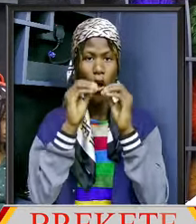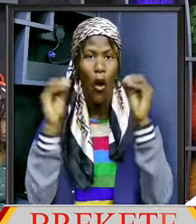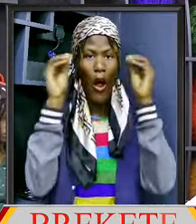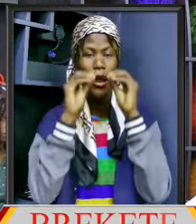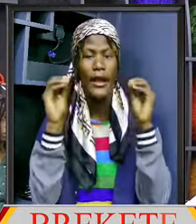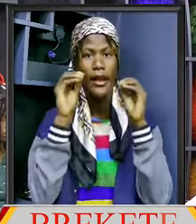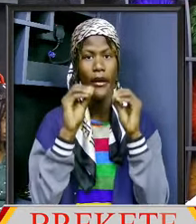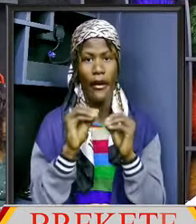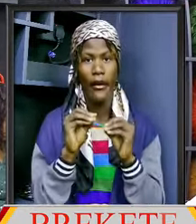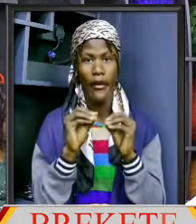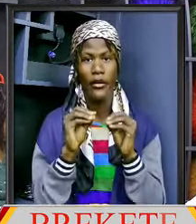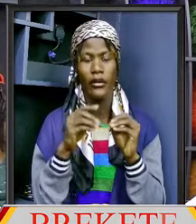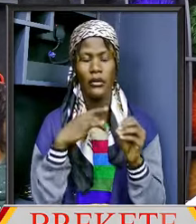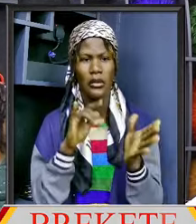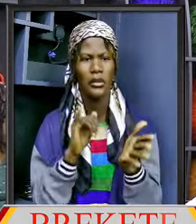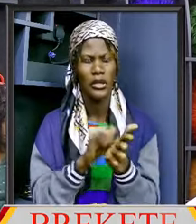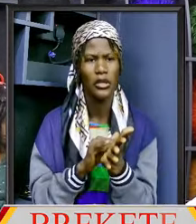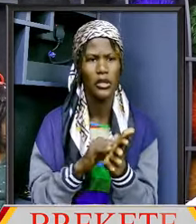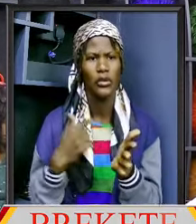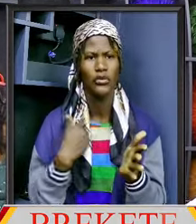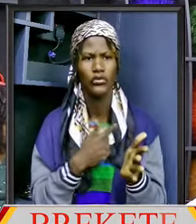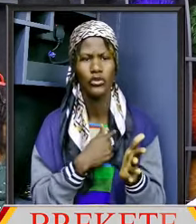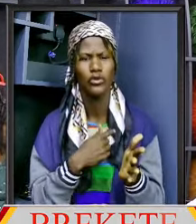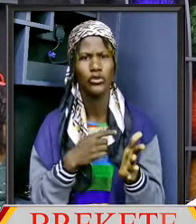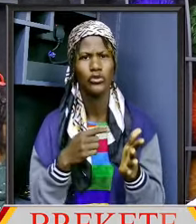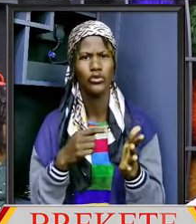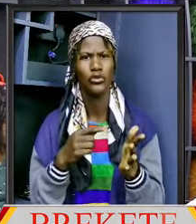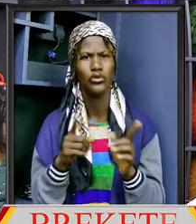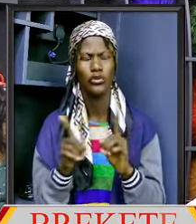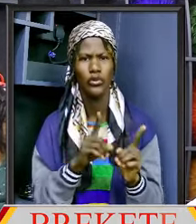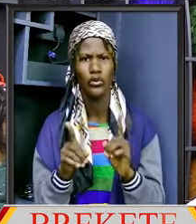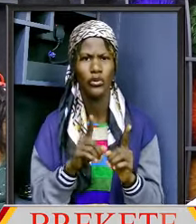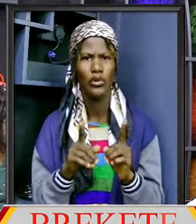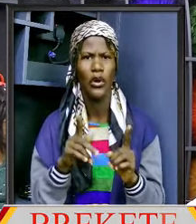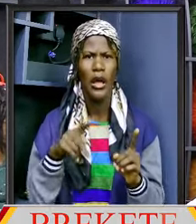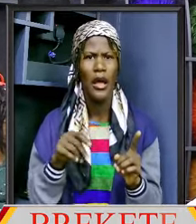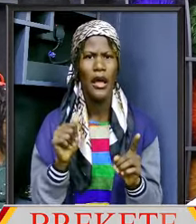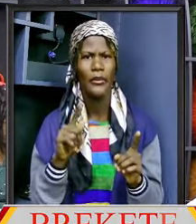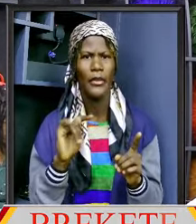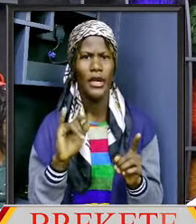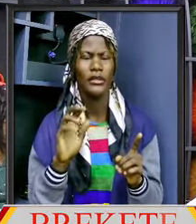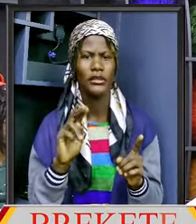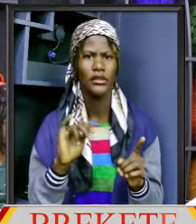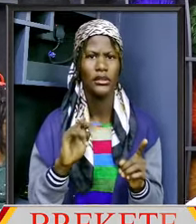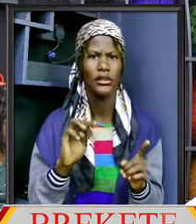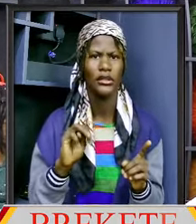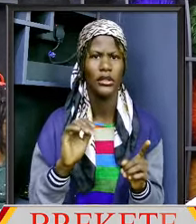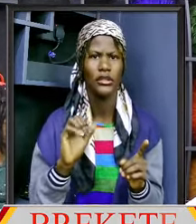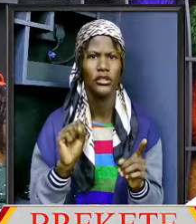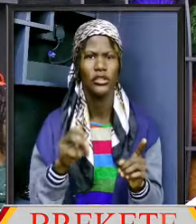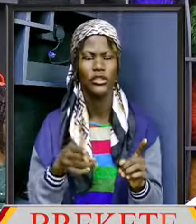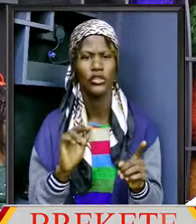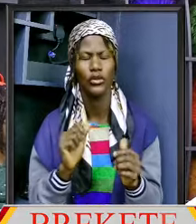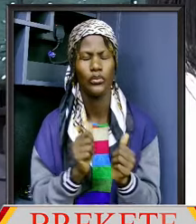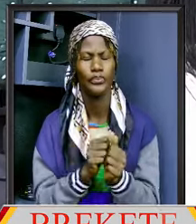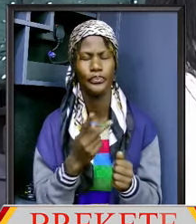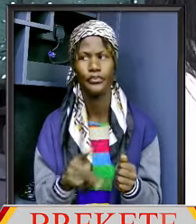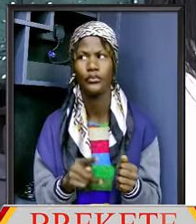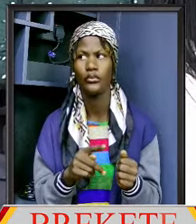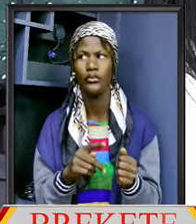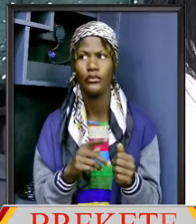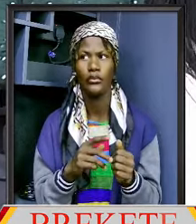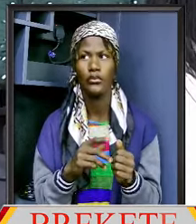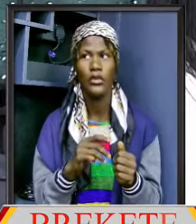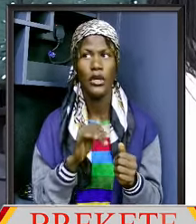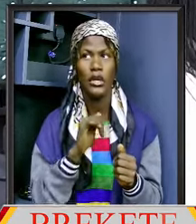we they do this partnership with them. The main reason why we are they do them because of